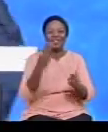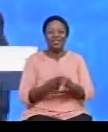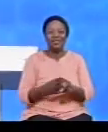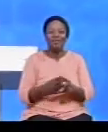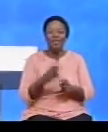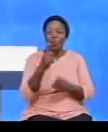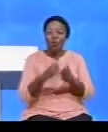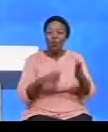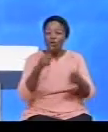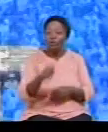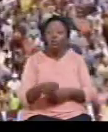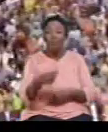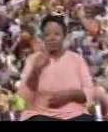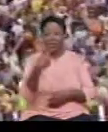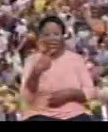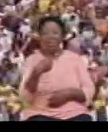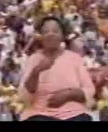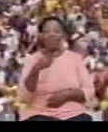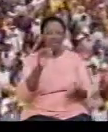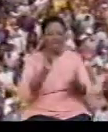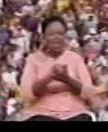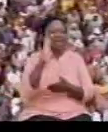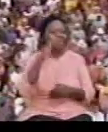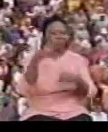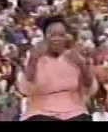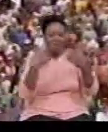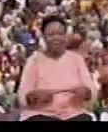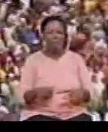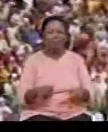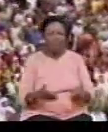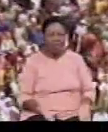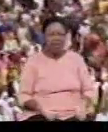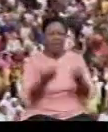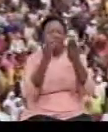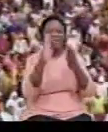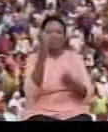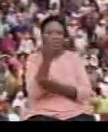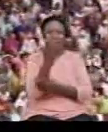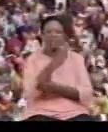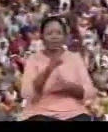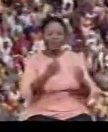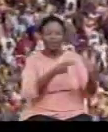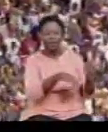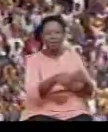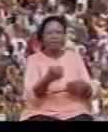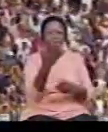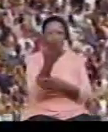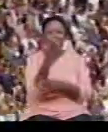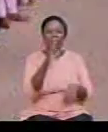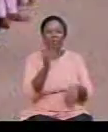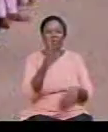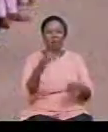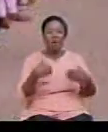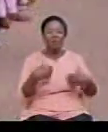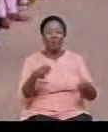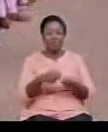mention, that will happen. Raise up the hand and lay the other hand where you have the challenge.